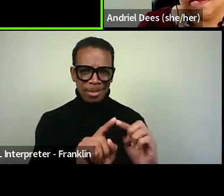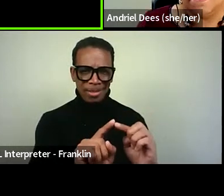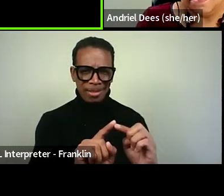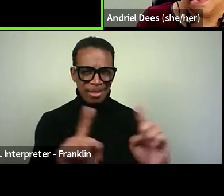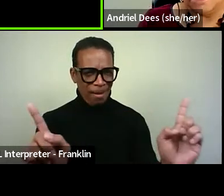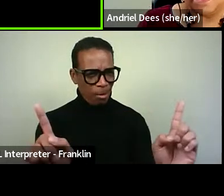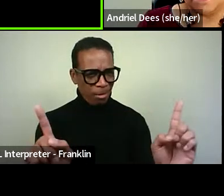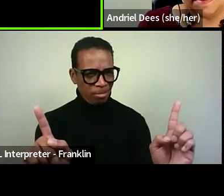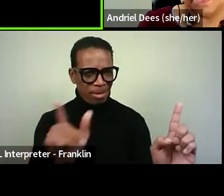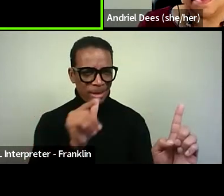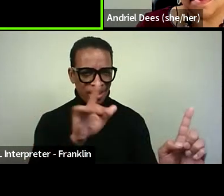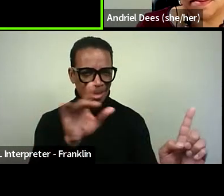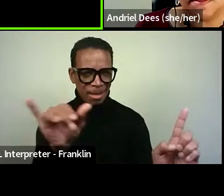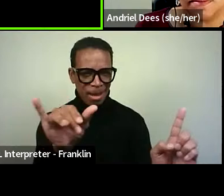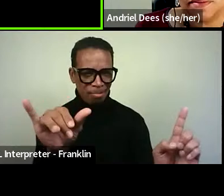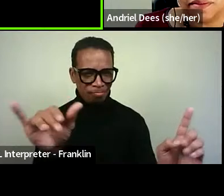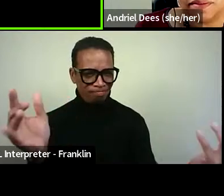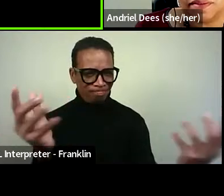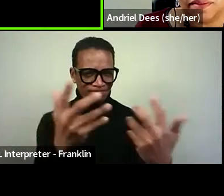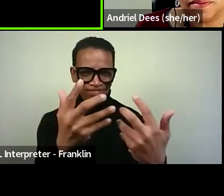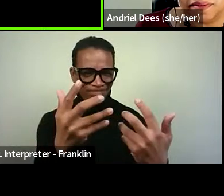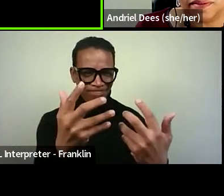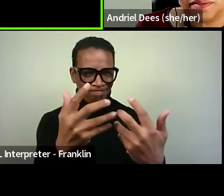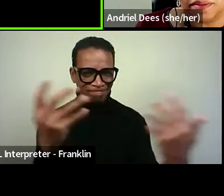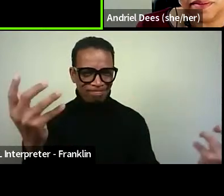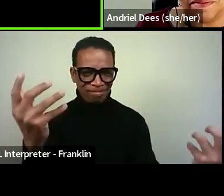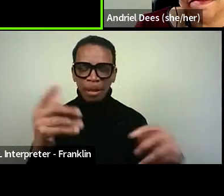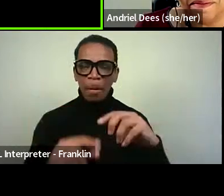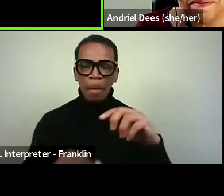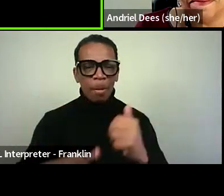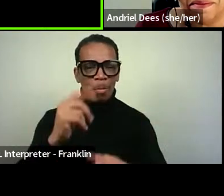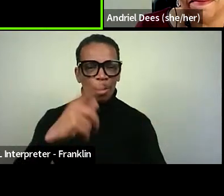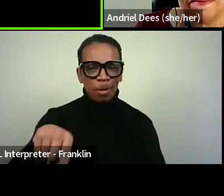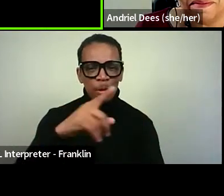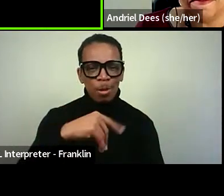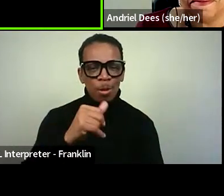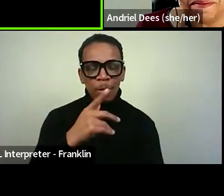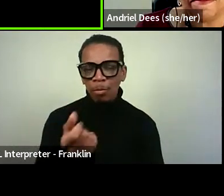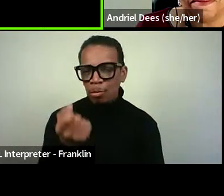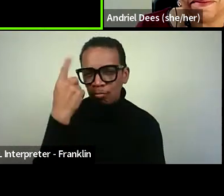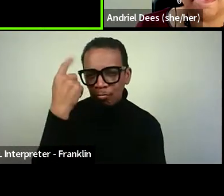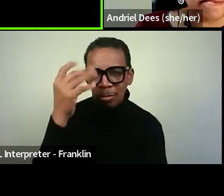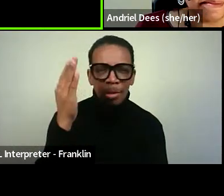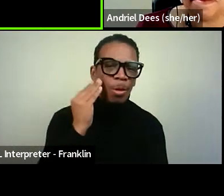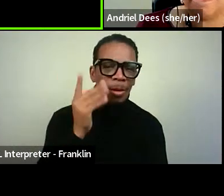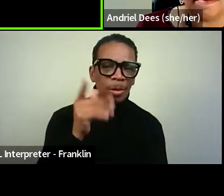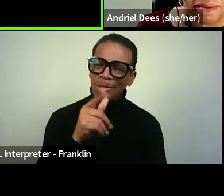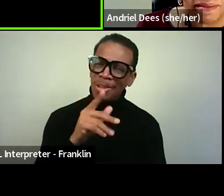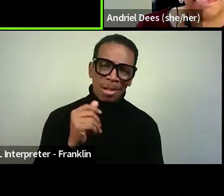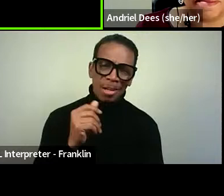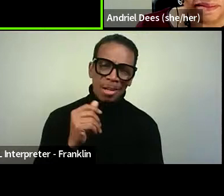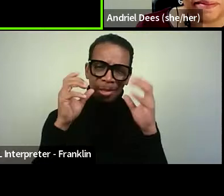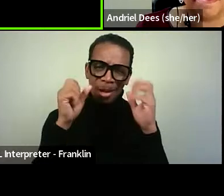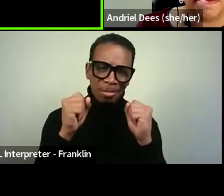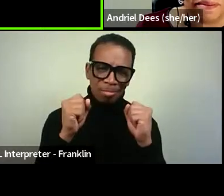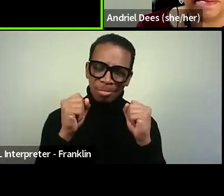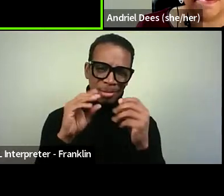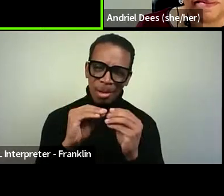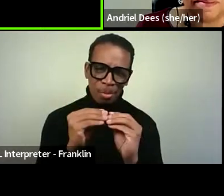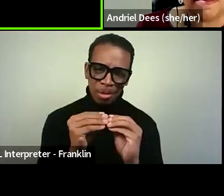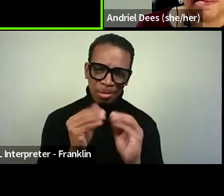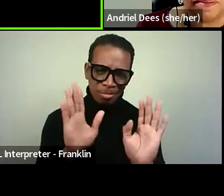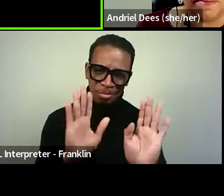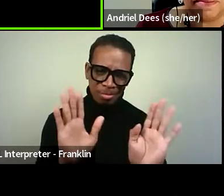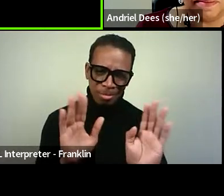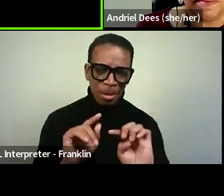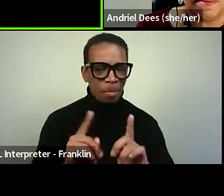of us, if we are awake, we are not surprised by those numbers, right?